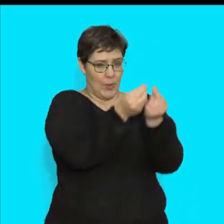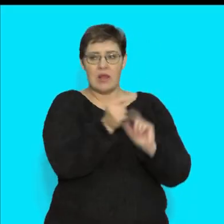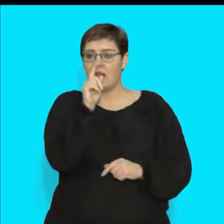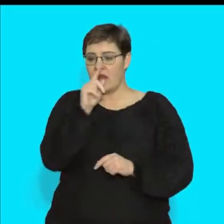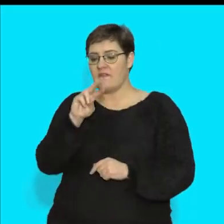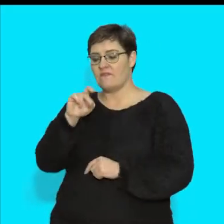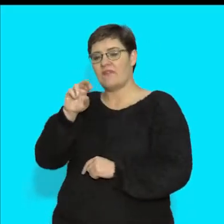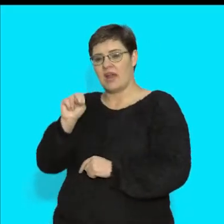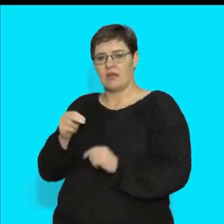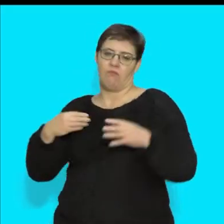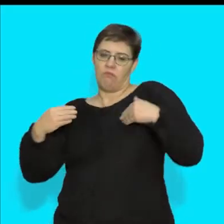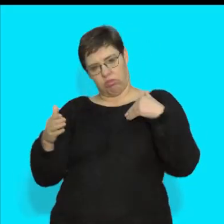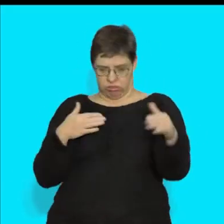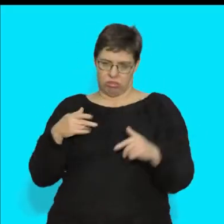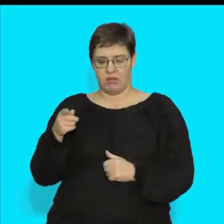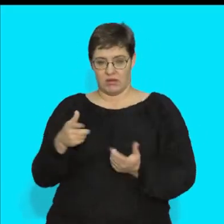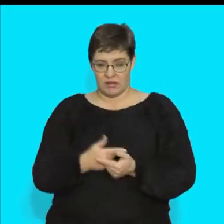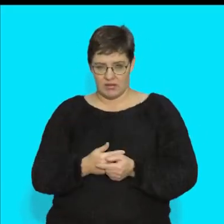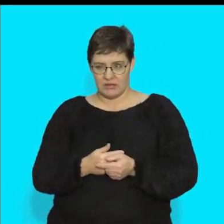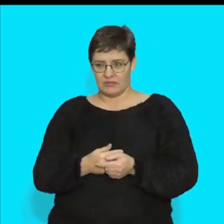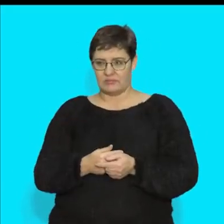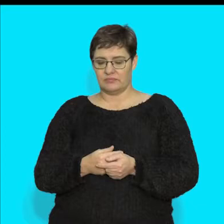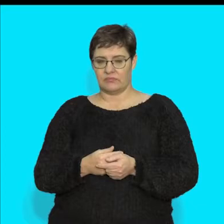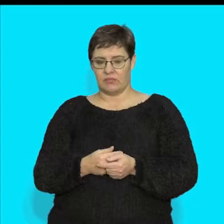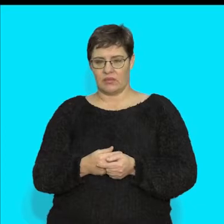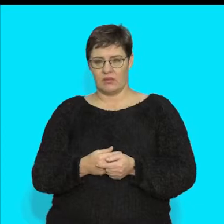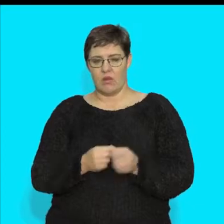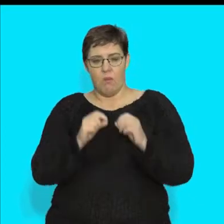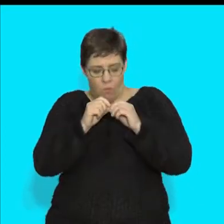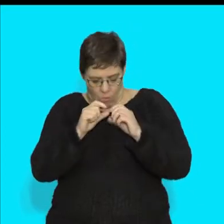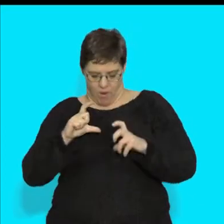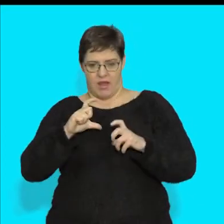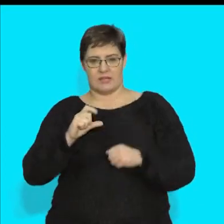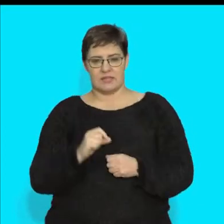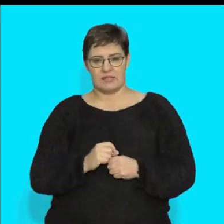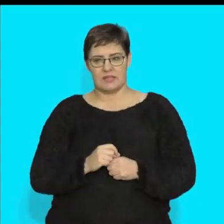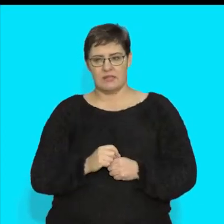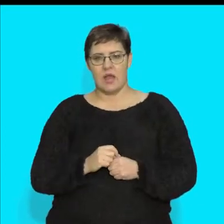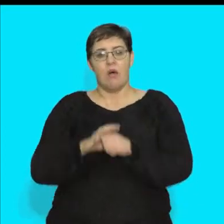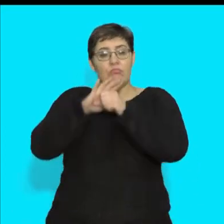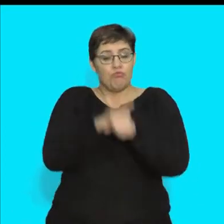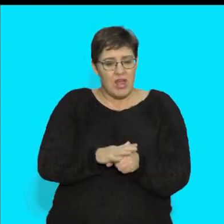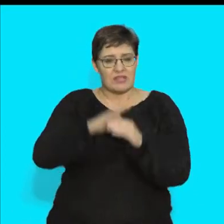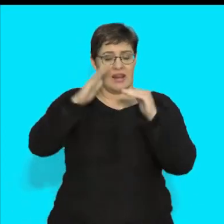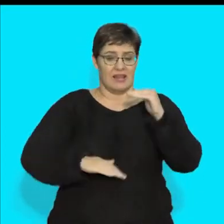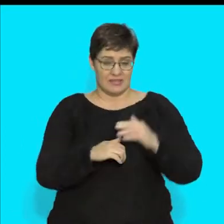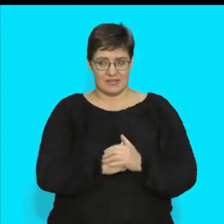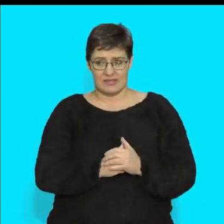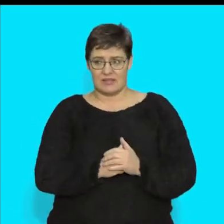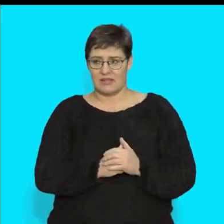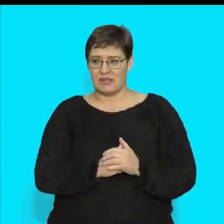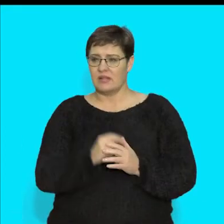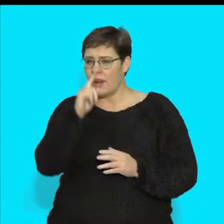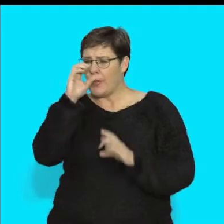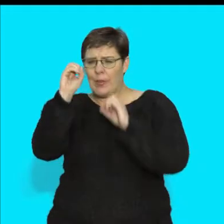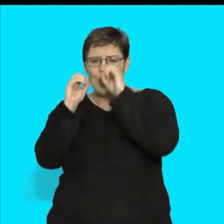here, look at the vein, all floppy, right, all floppy, wider, right, under less pressure. And if you have a